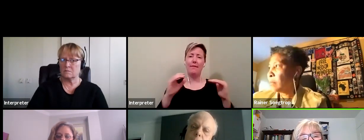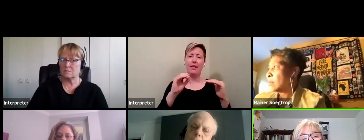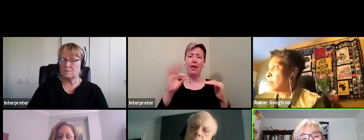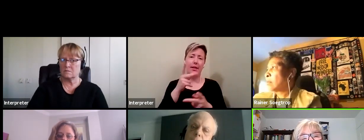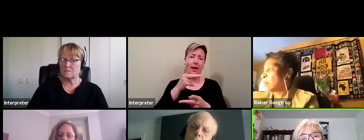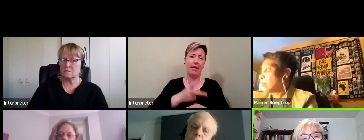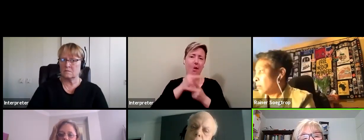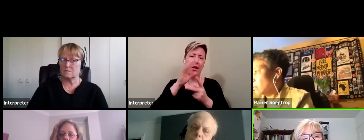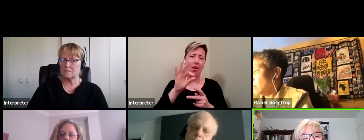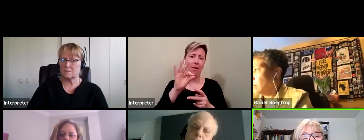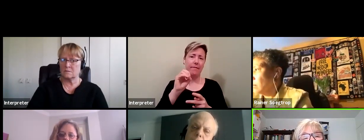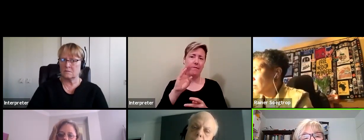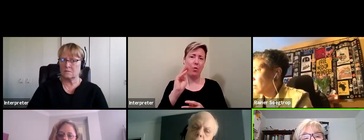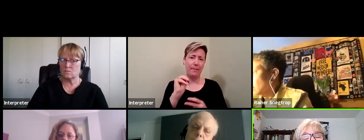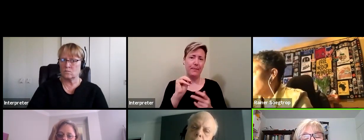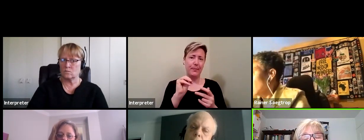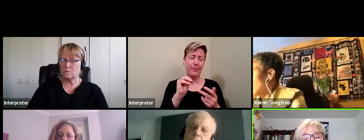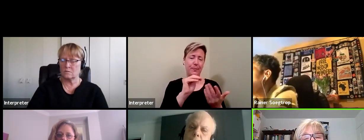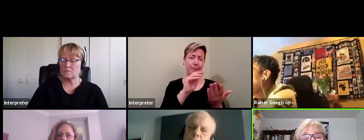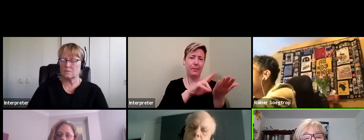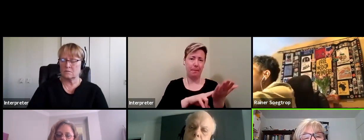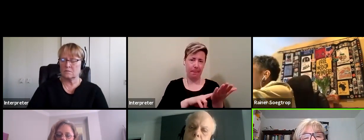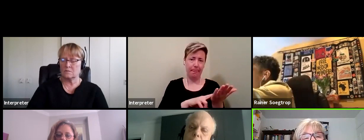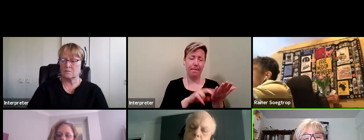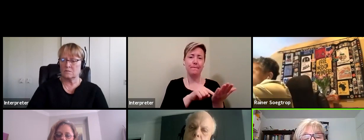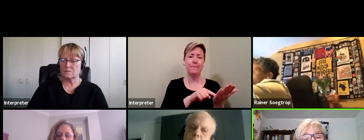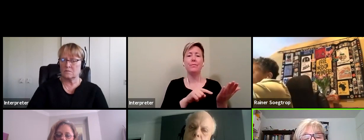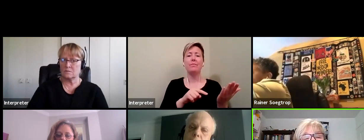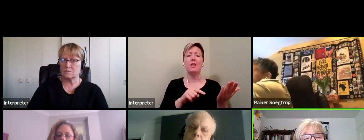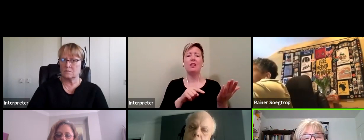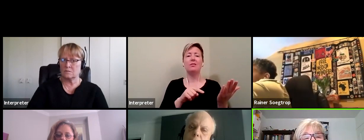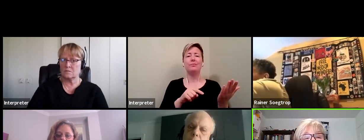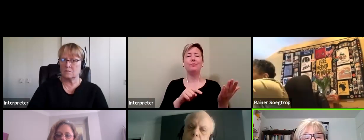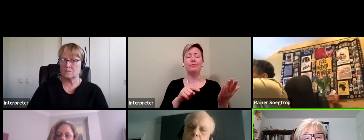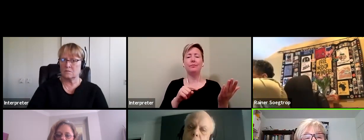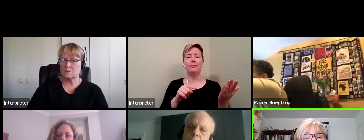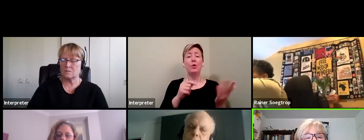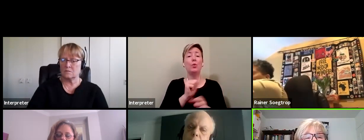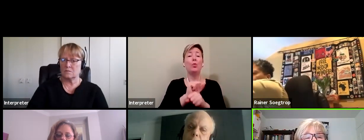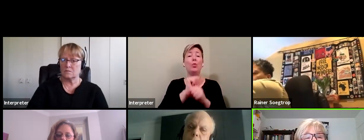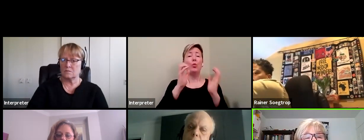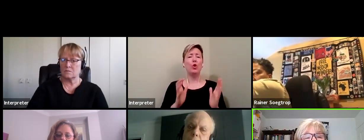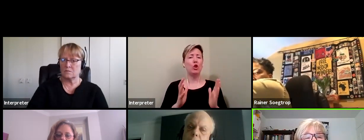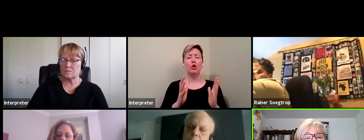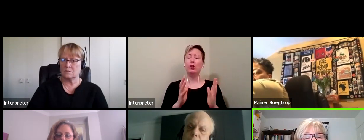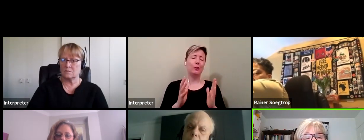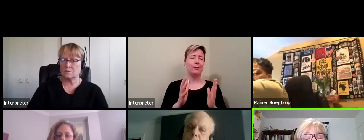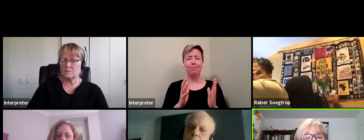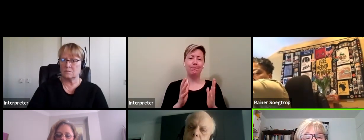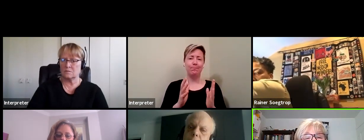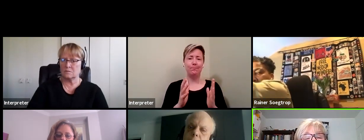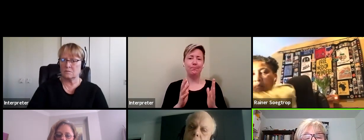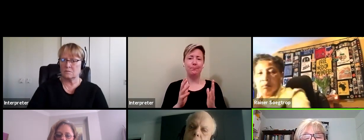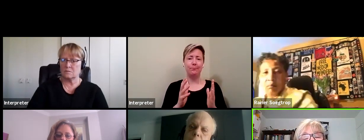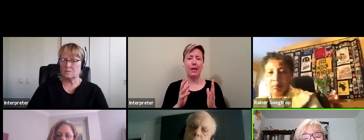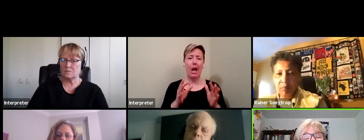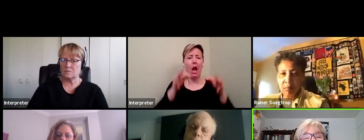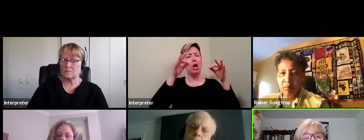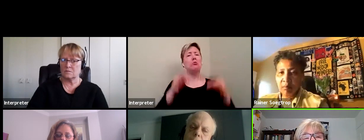And we're seeing those being utilized in a way where they shouldn't. The homes aren't talking to family